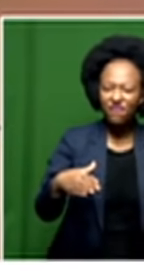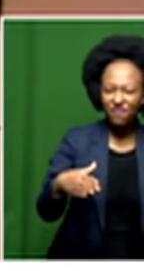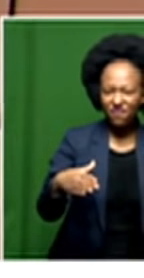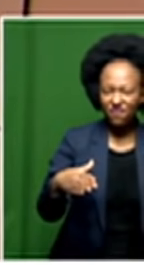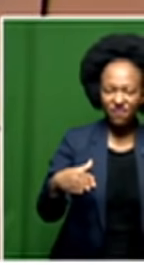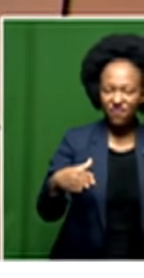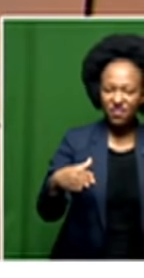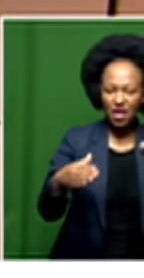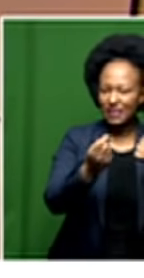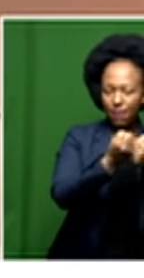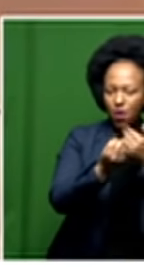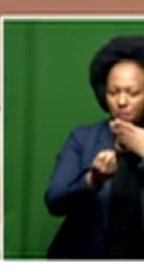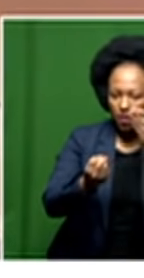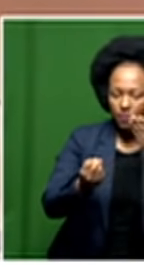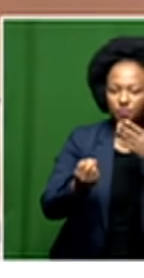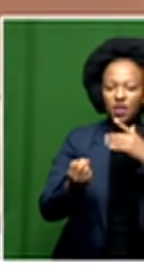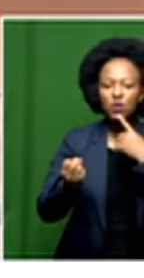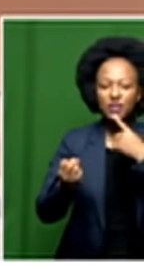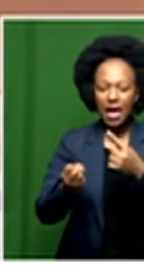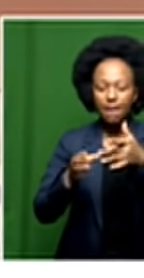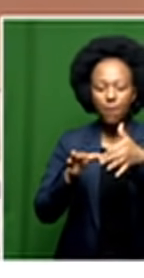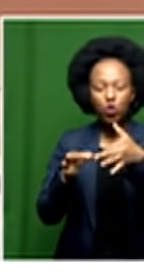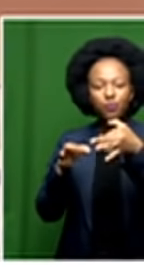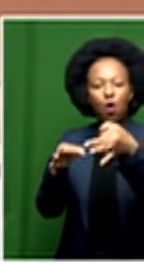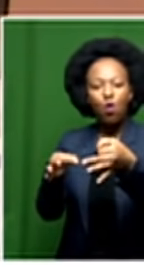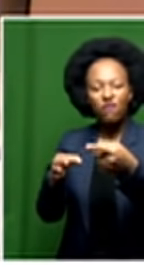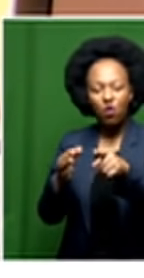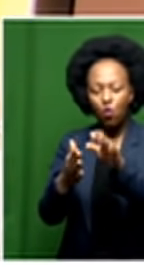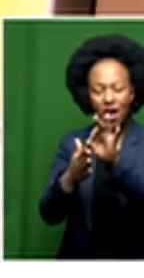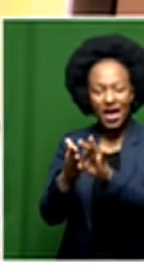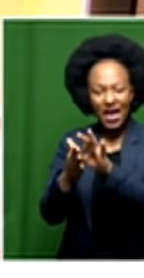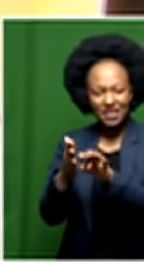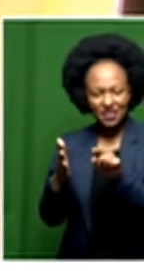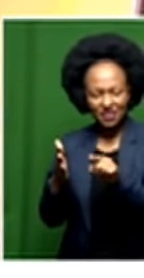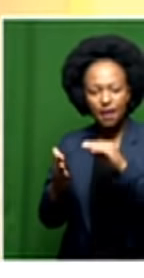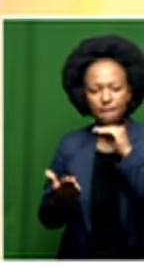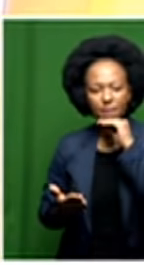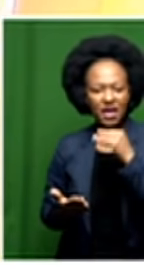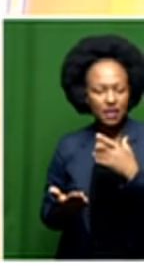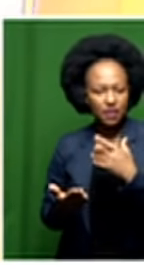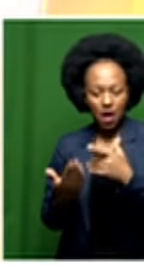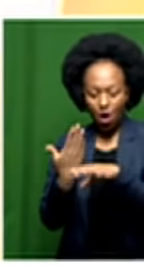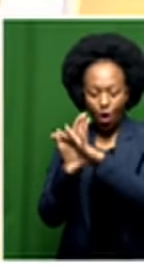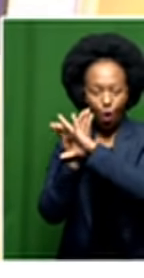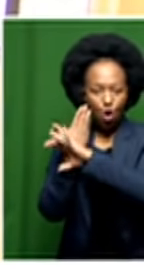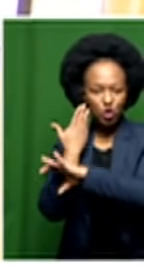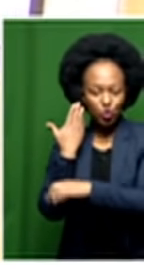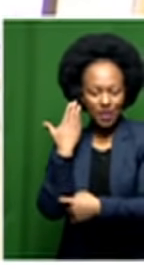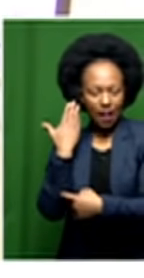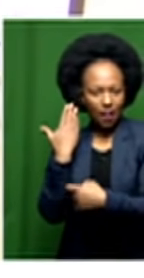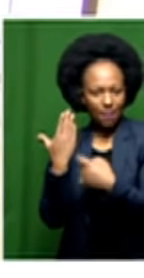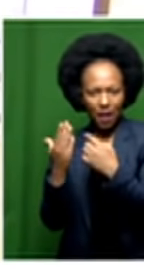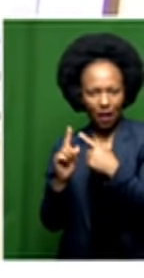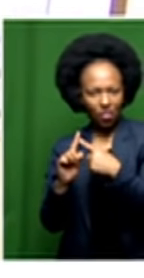example, they would argue that a postponement of the election would amount to a violation of the Constitution